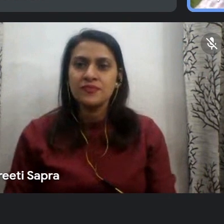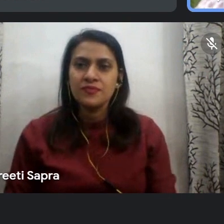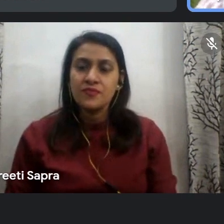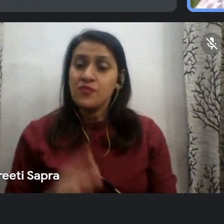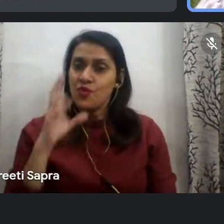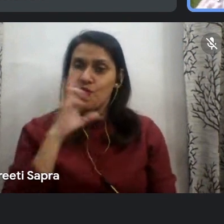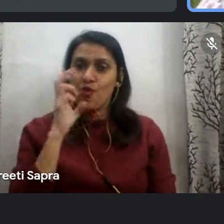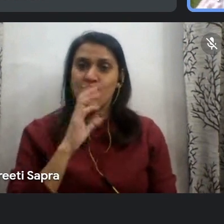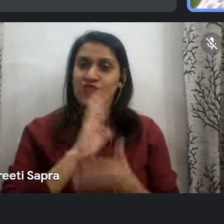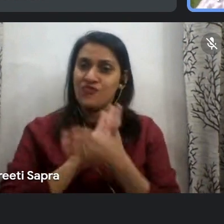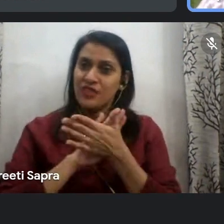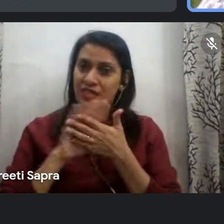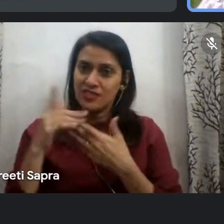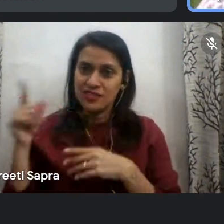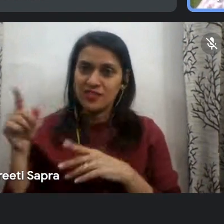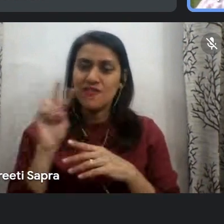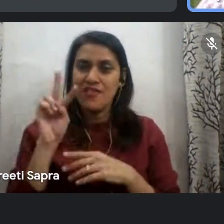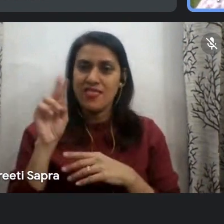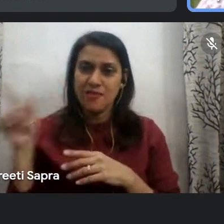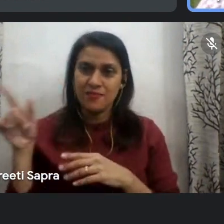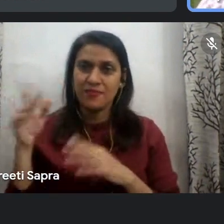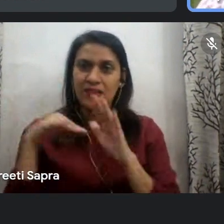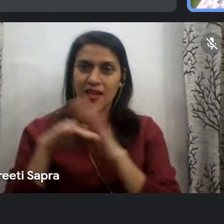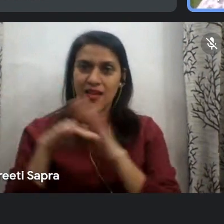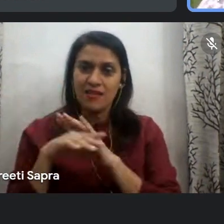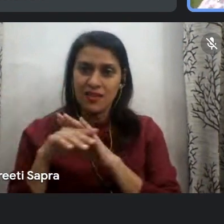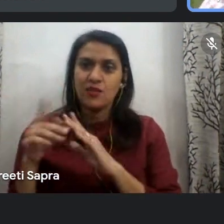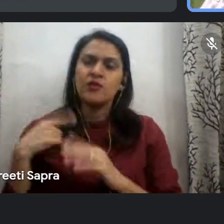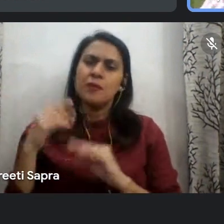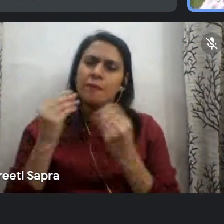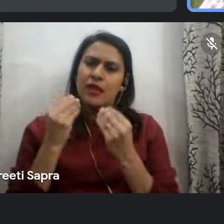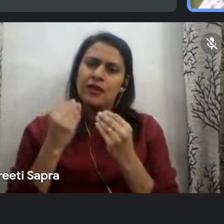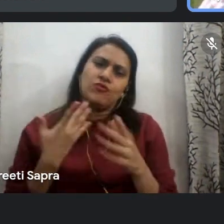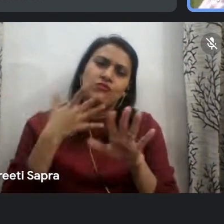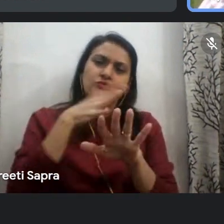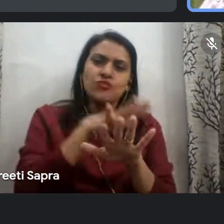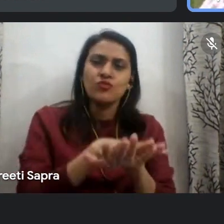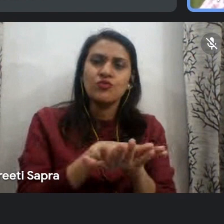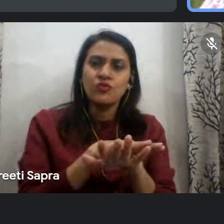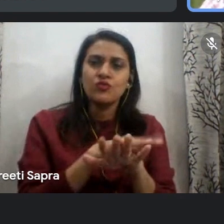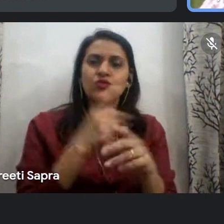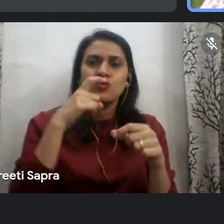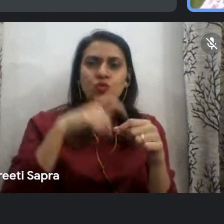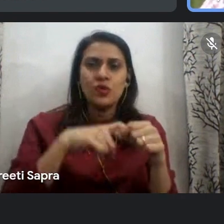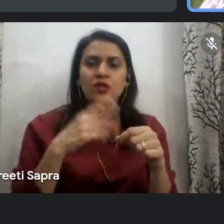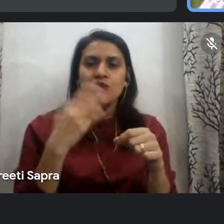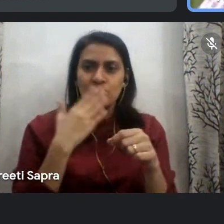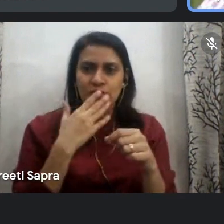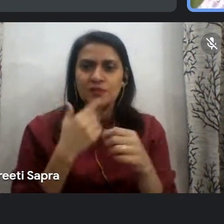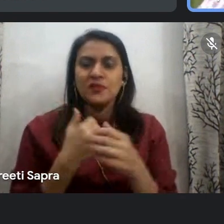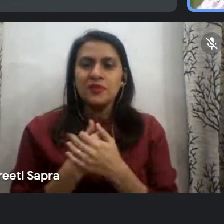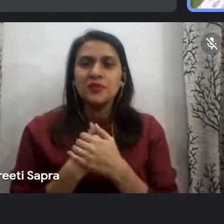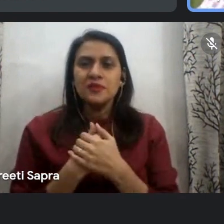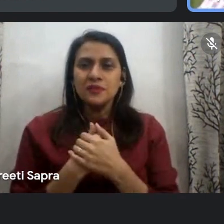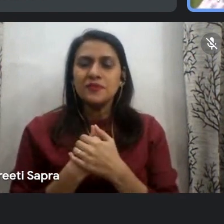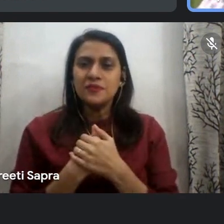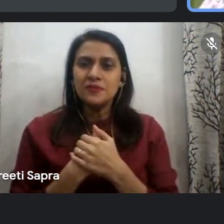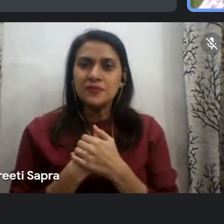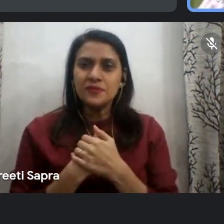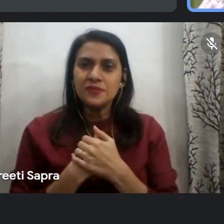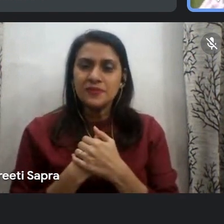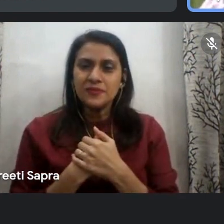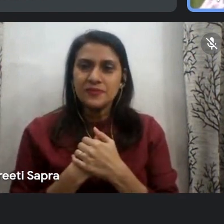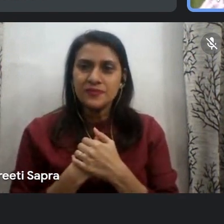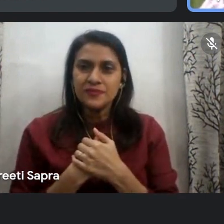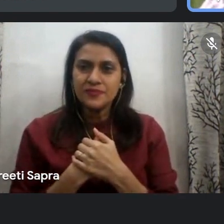from Brindavan, actually, I decided I wanted to join the mainstream school. So I joined Christ University,